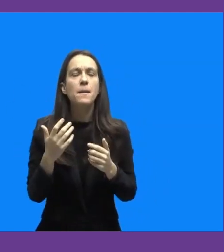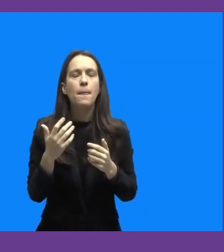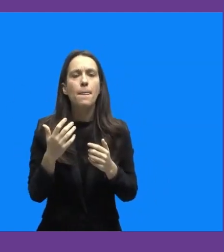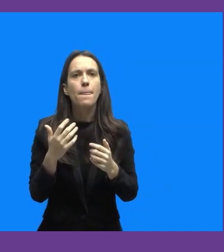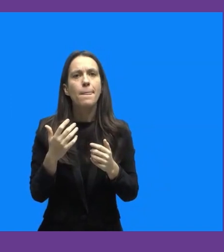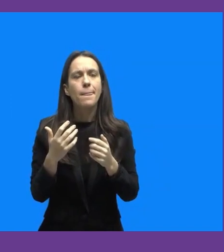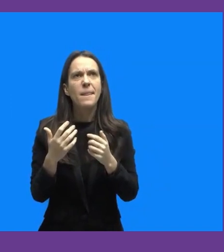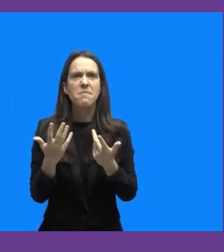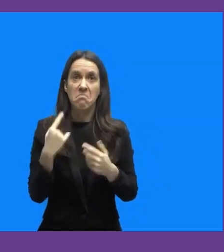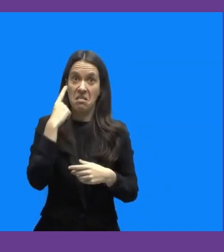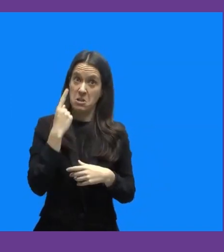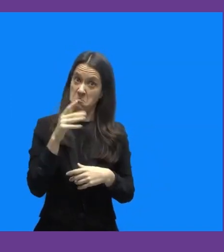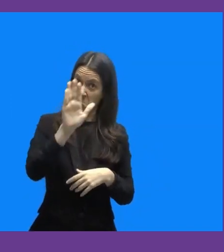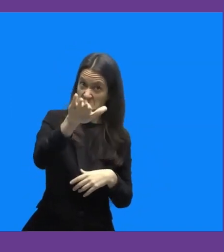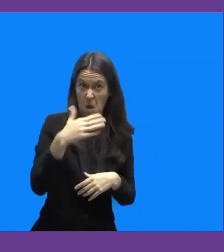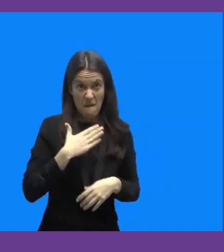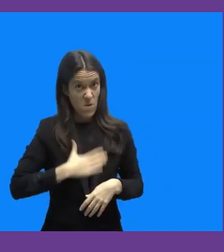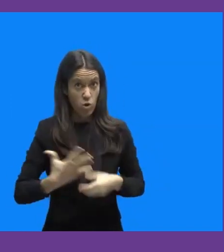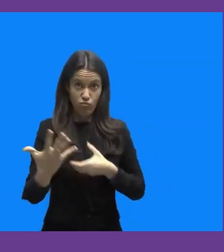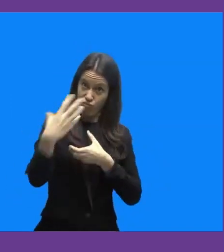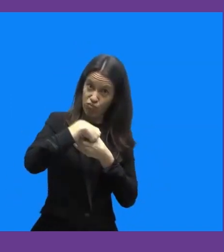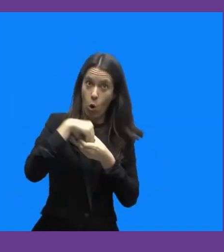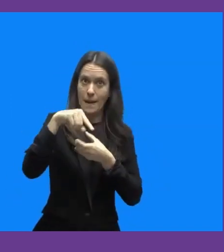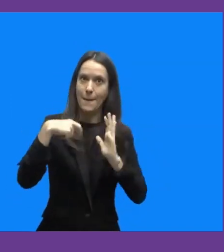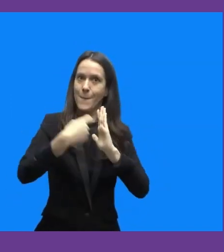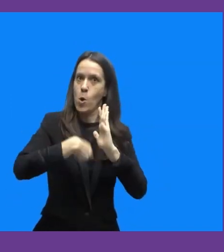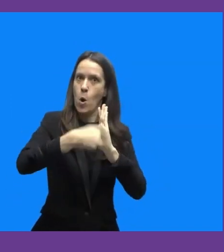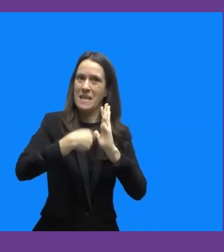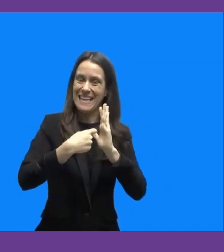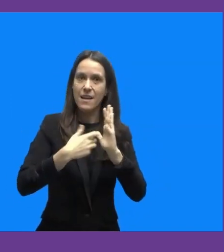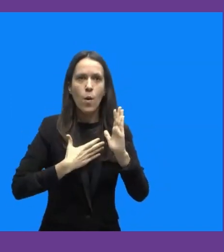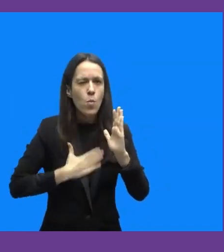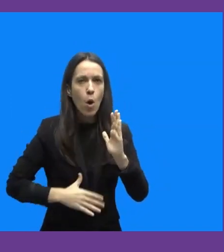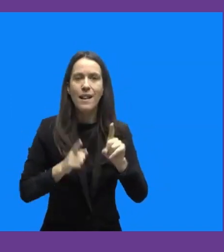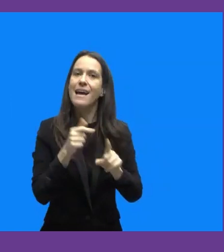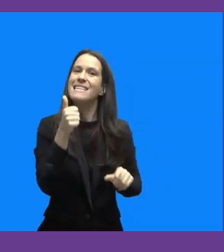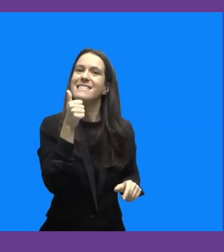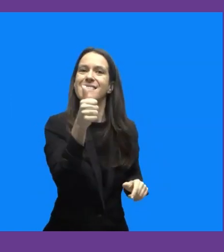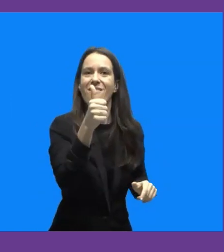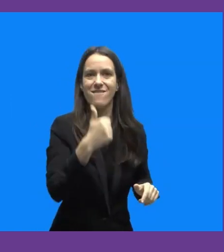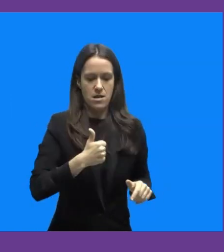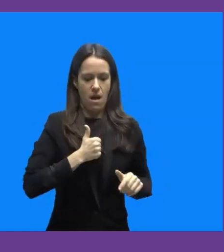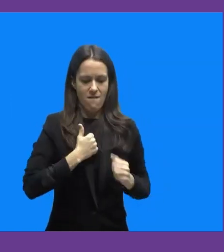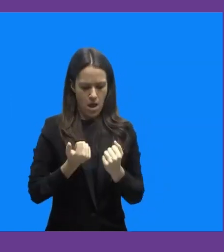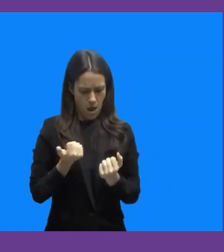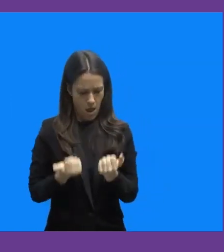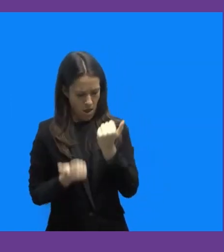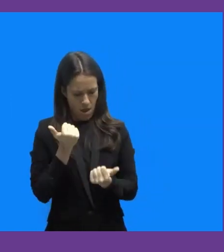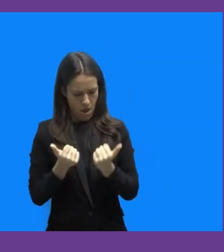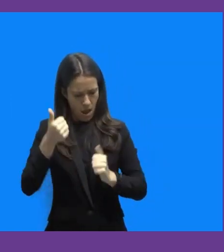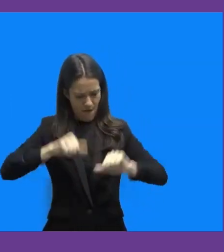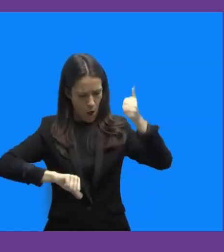you, hey, do you want to join this project and do you want to self-evaluate your university? And you say yes. That was